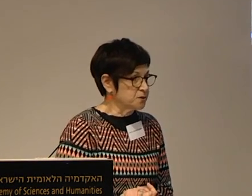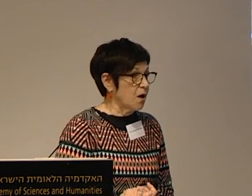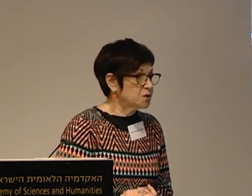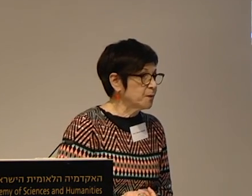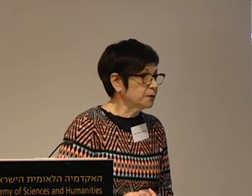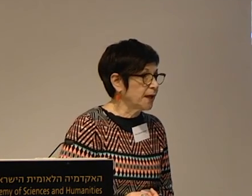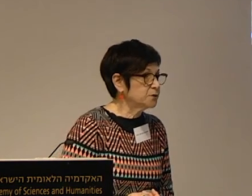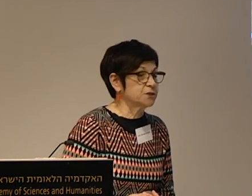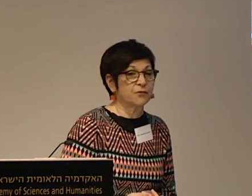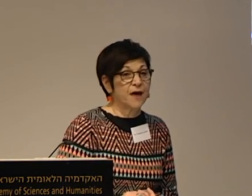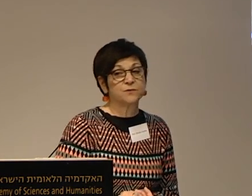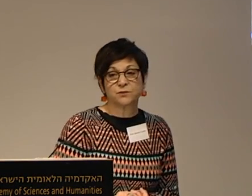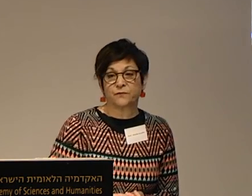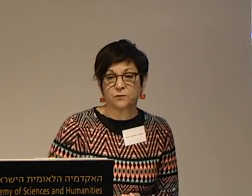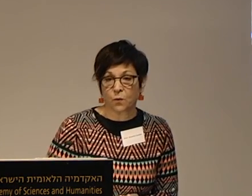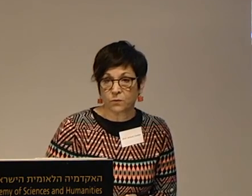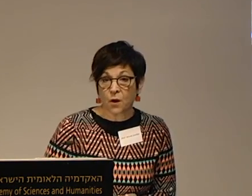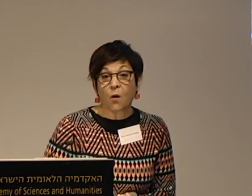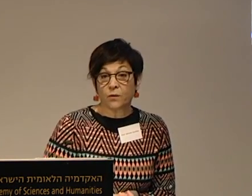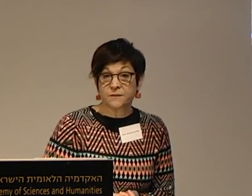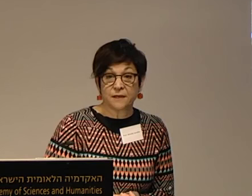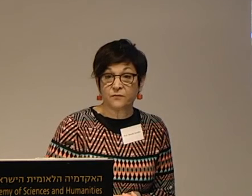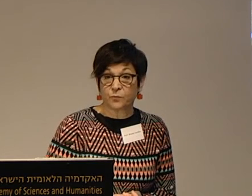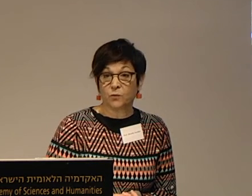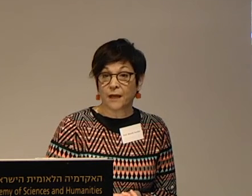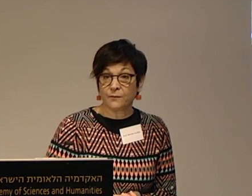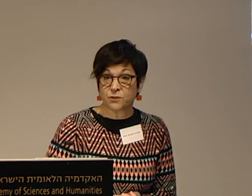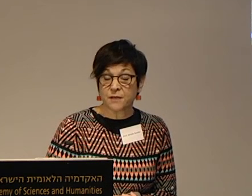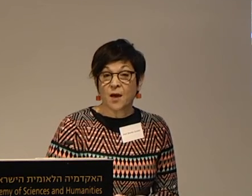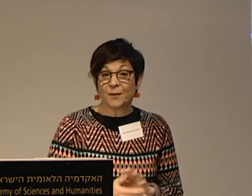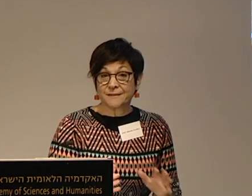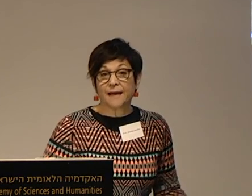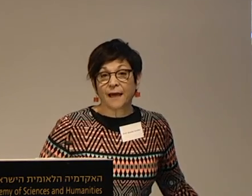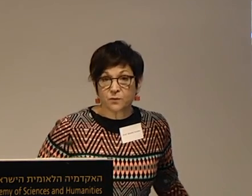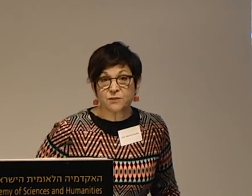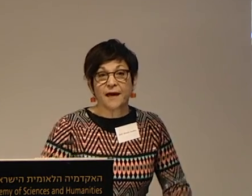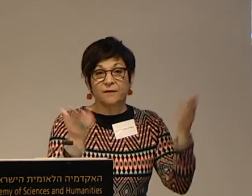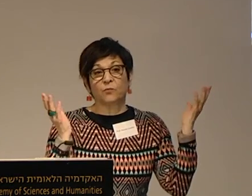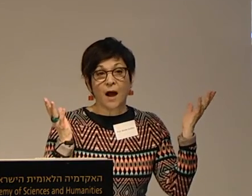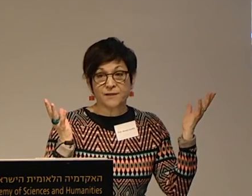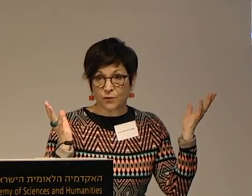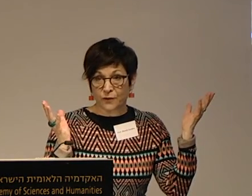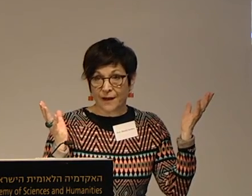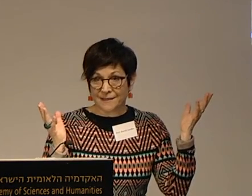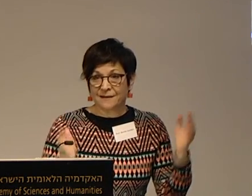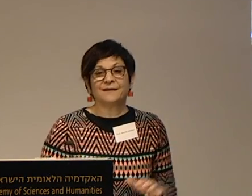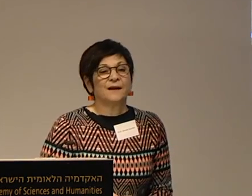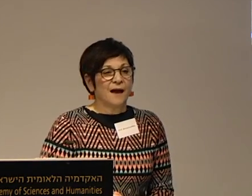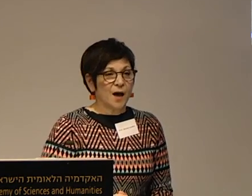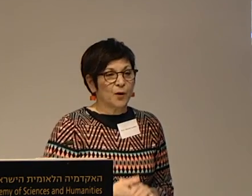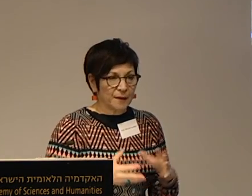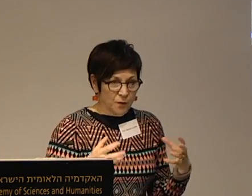languages, because all spoken languages are thousands of years old, or descended from old languages. But sign languages can arise overnight.